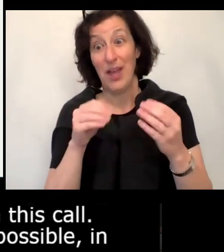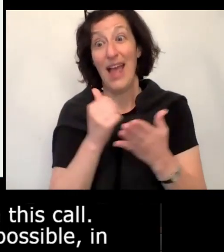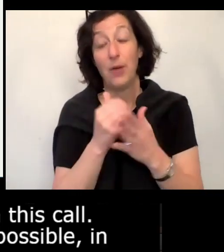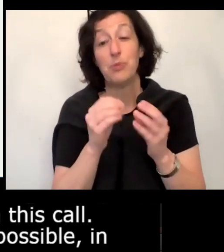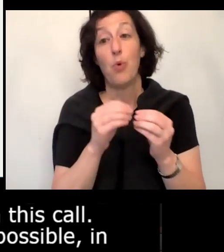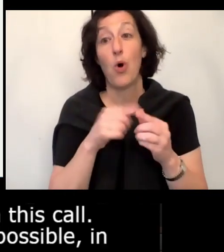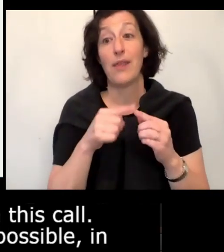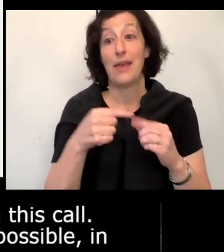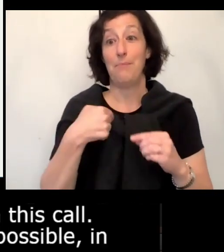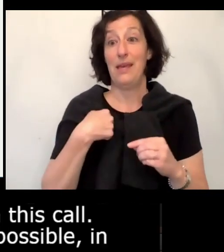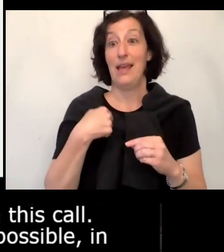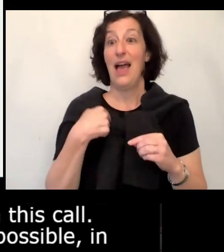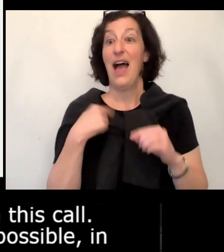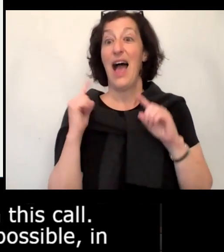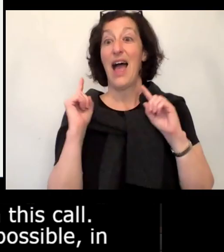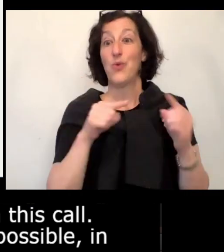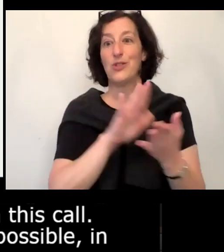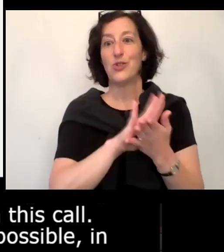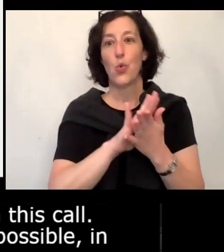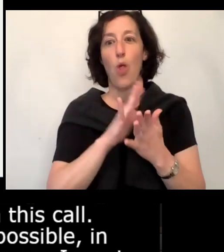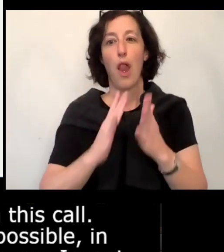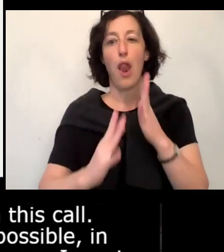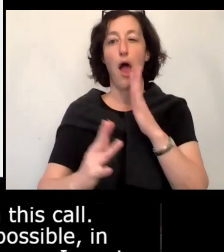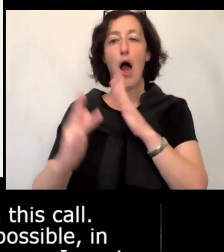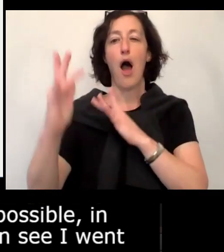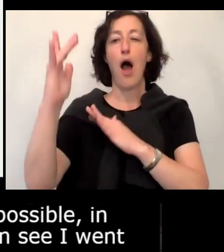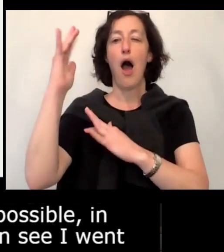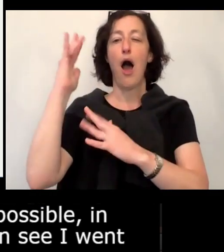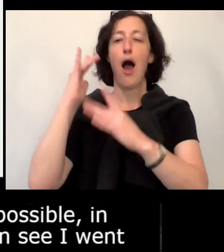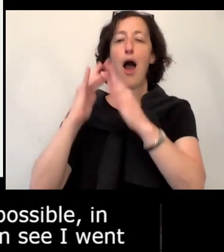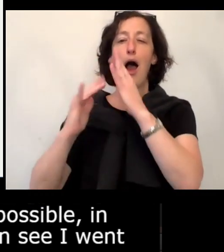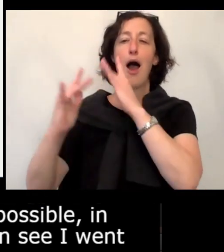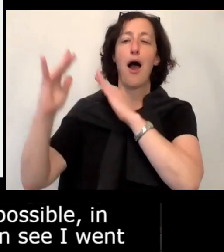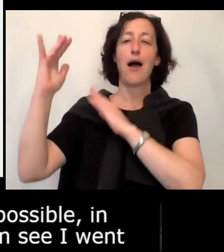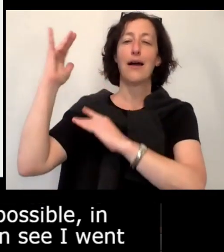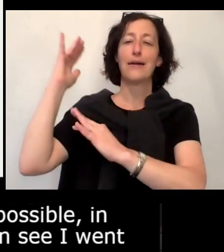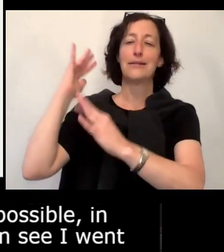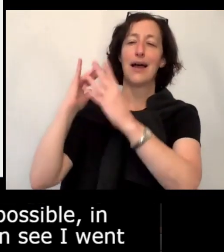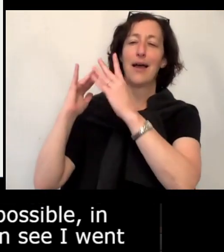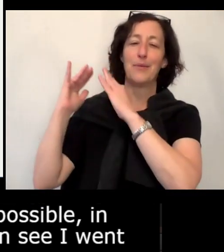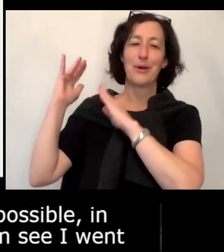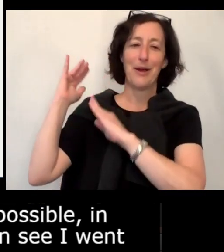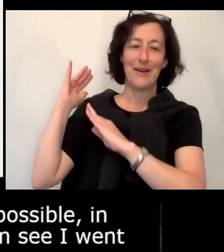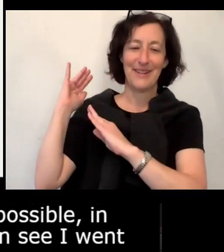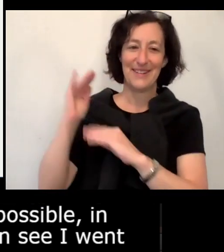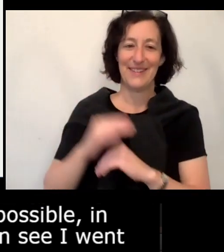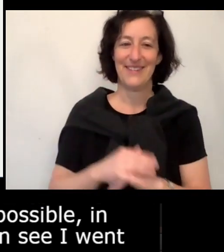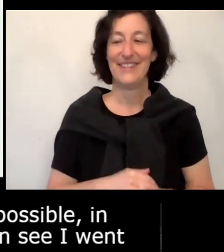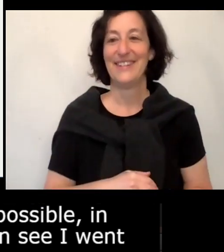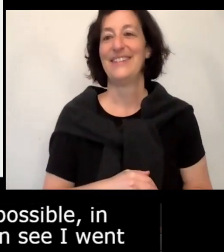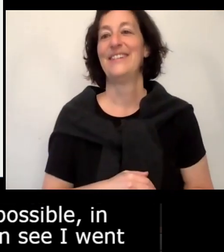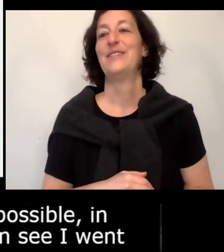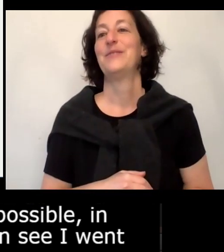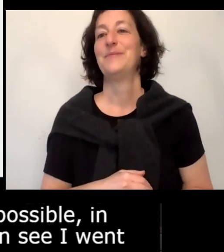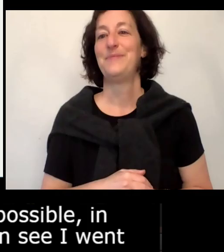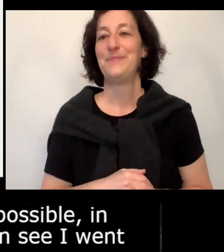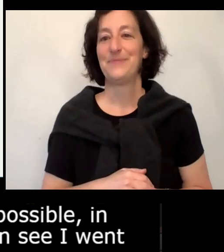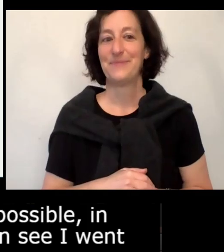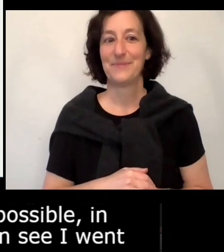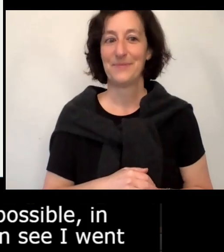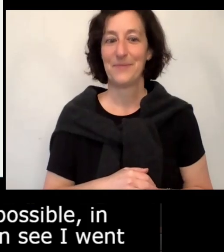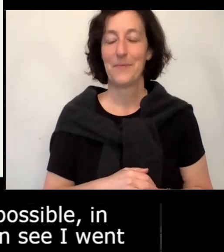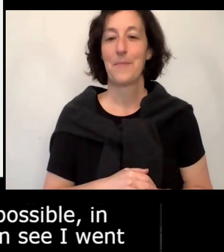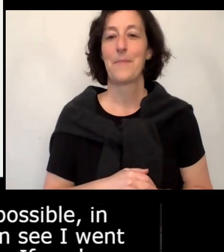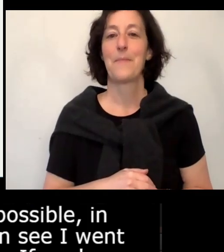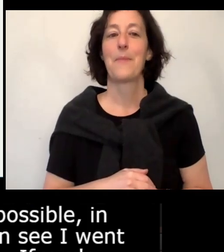went to school a long time ago in a galaxy far, far away. If you're not seeing this